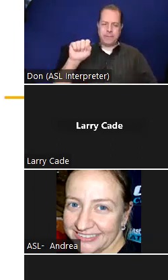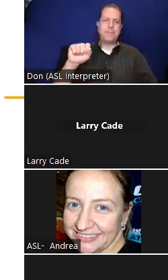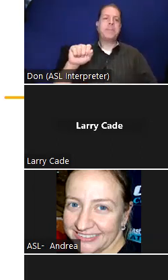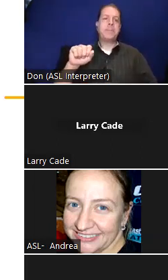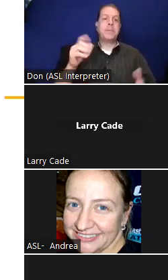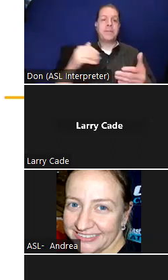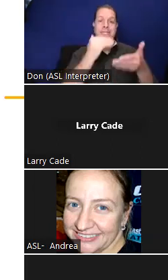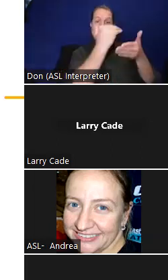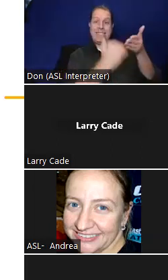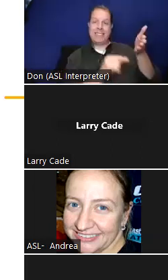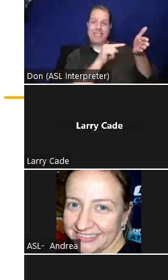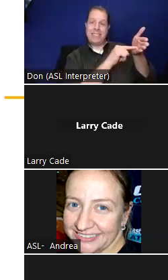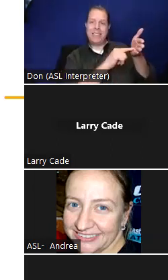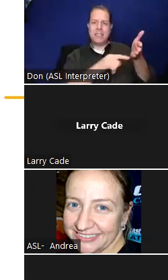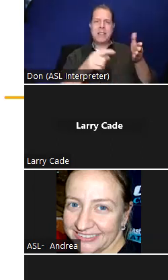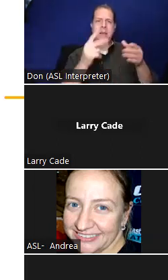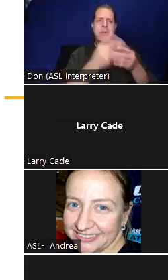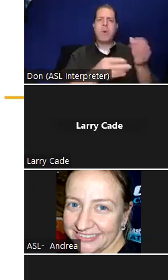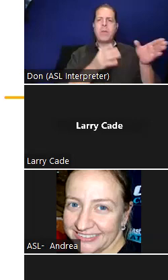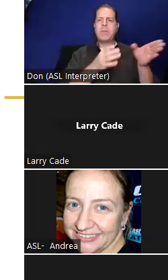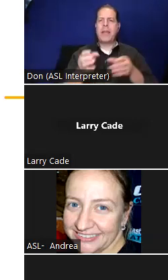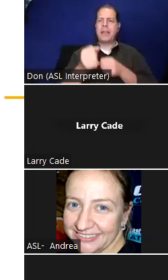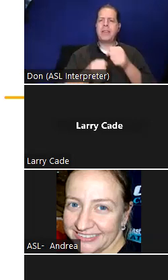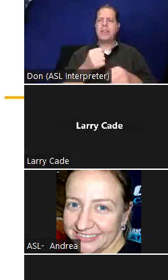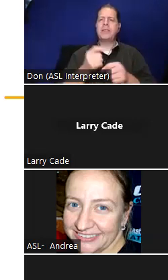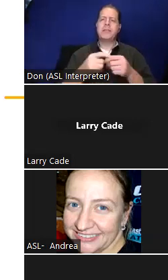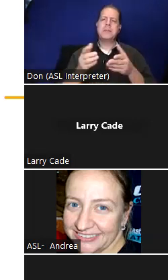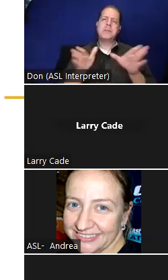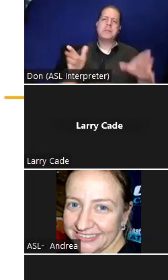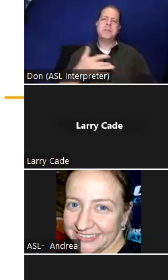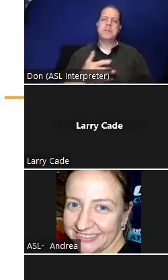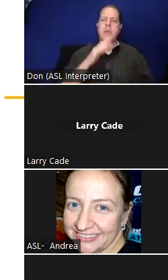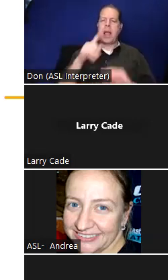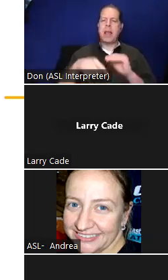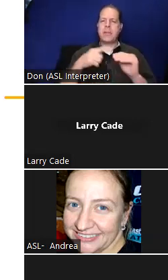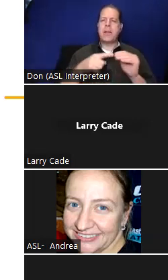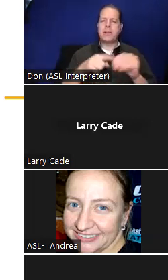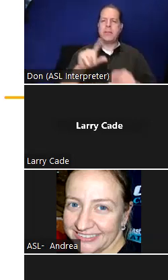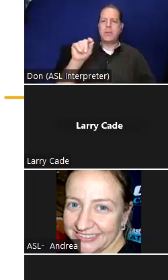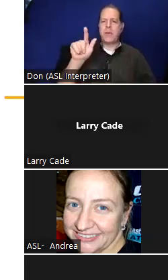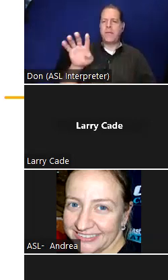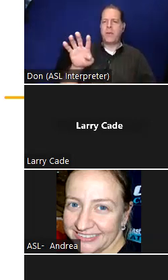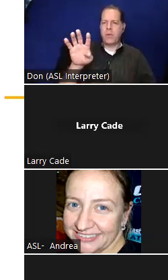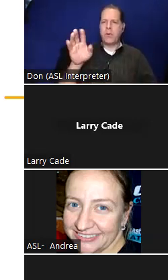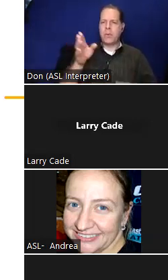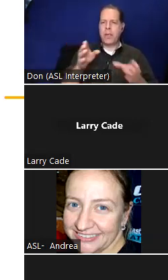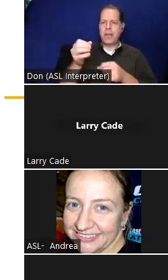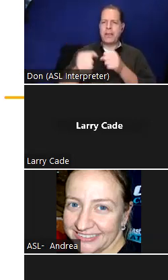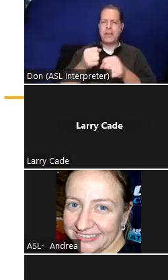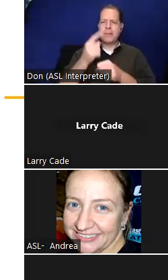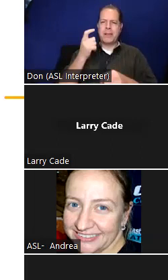have listed here is both plan years because in general, what we're talking about today is the 2024 plan year because of